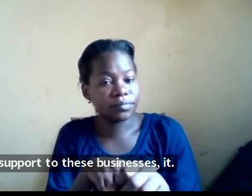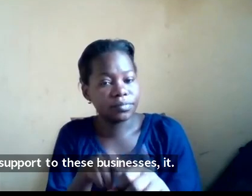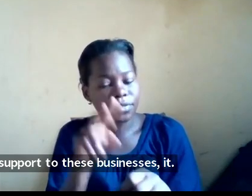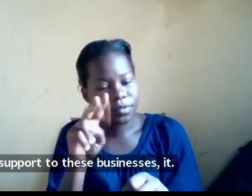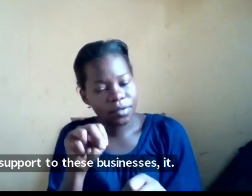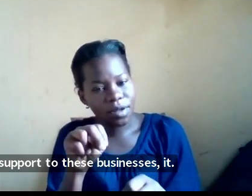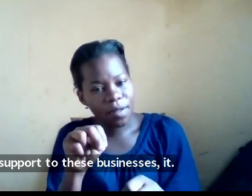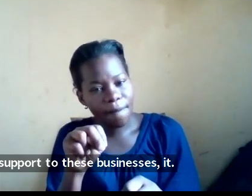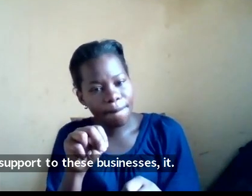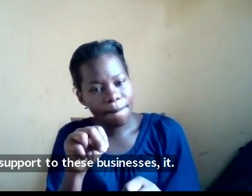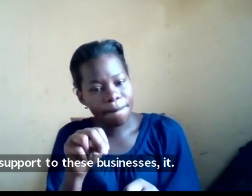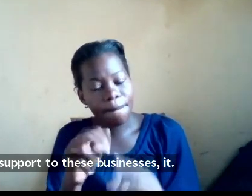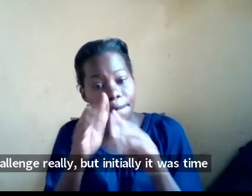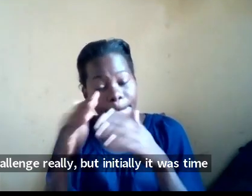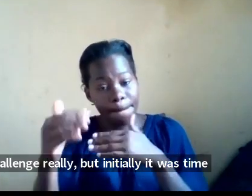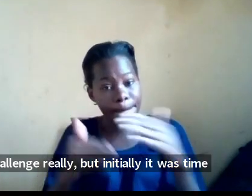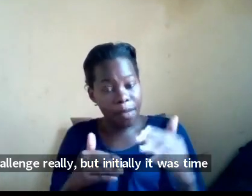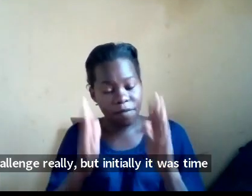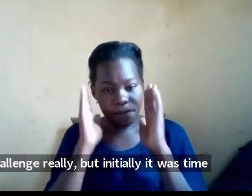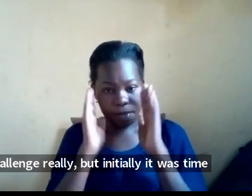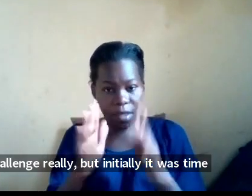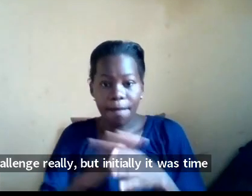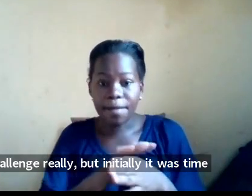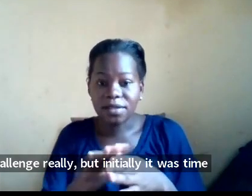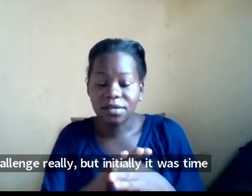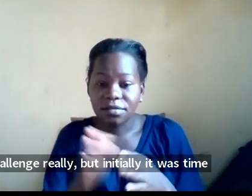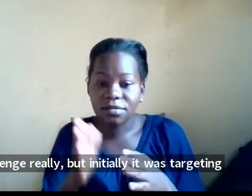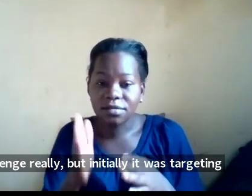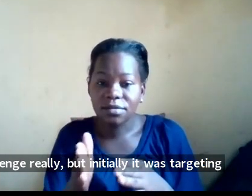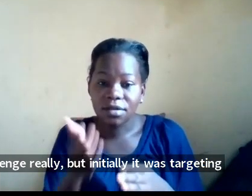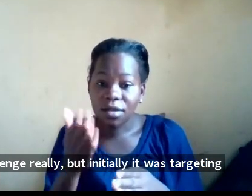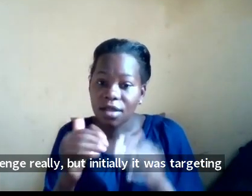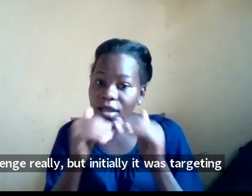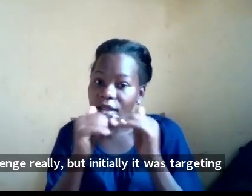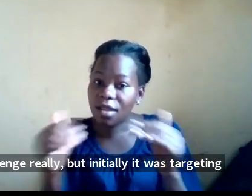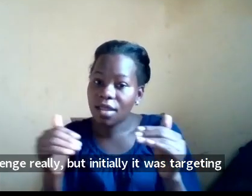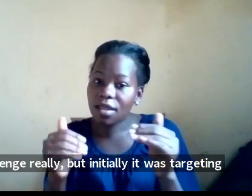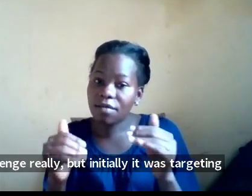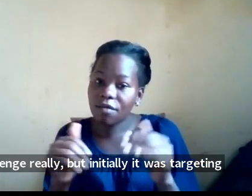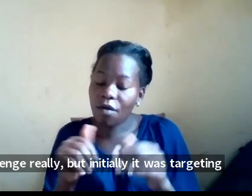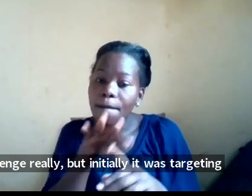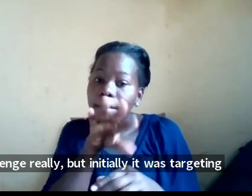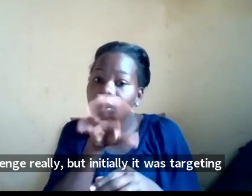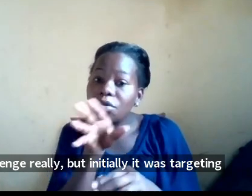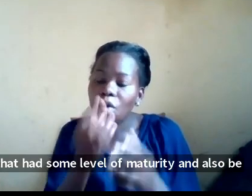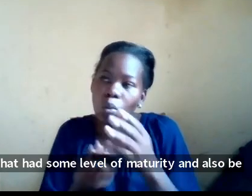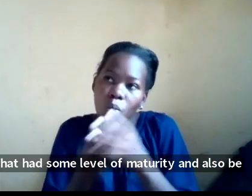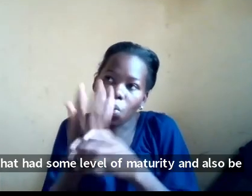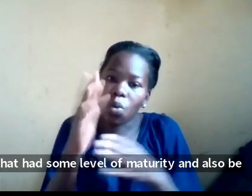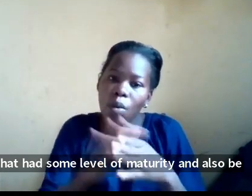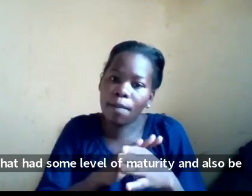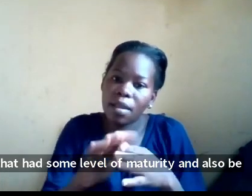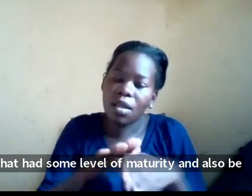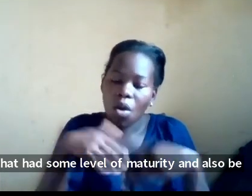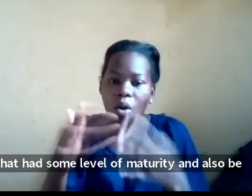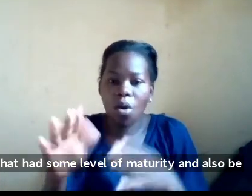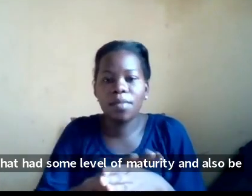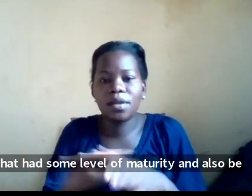But initially it was targeting businesses that had some level of maturity, and also businesses that were able to